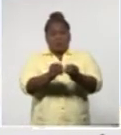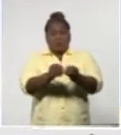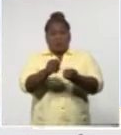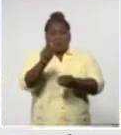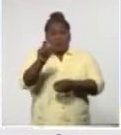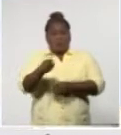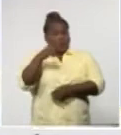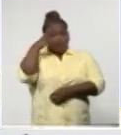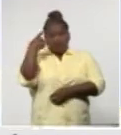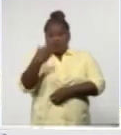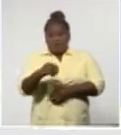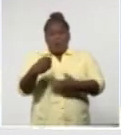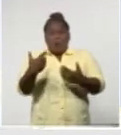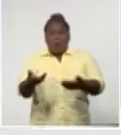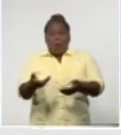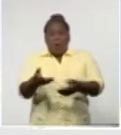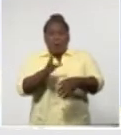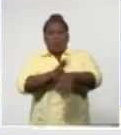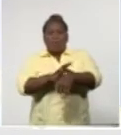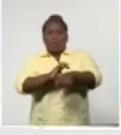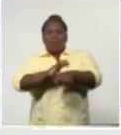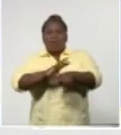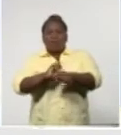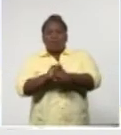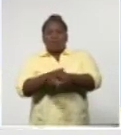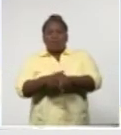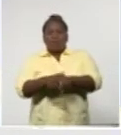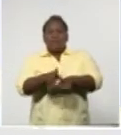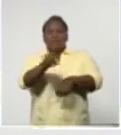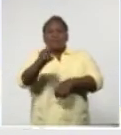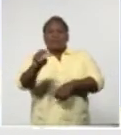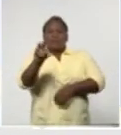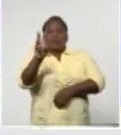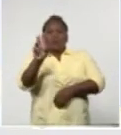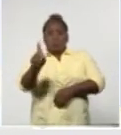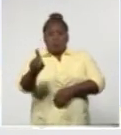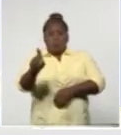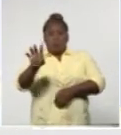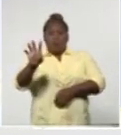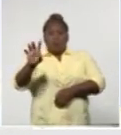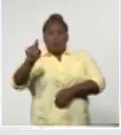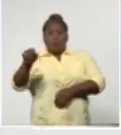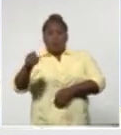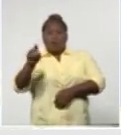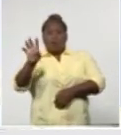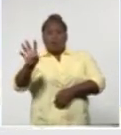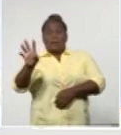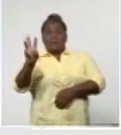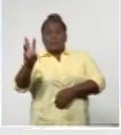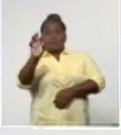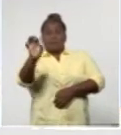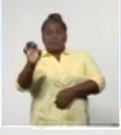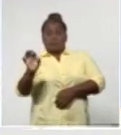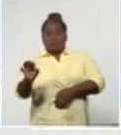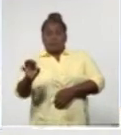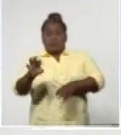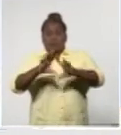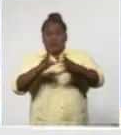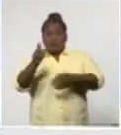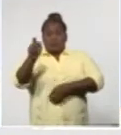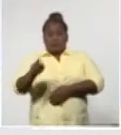With the 2 cases whose source have not been determined, there are